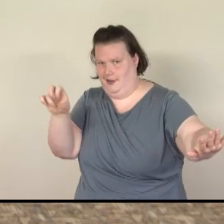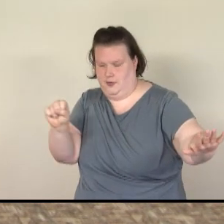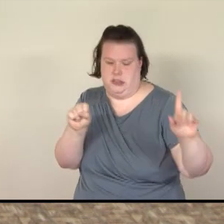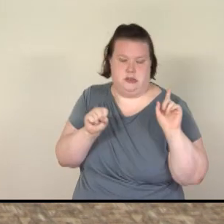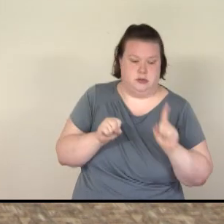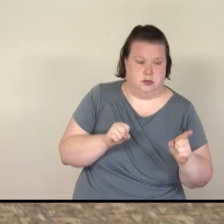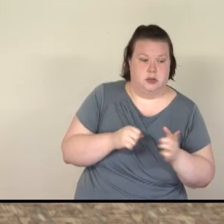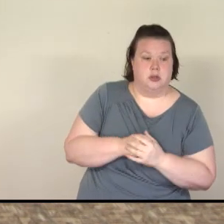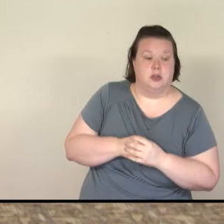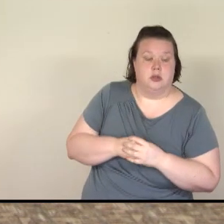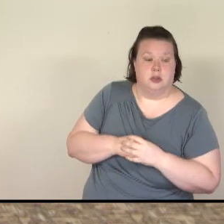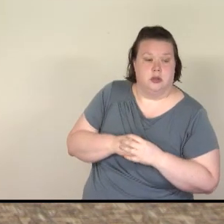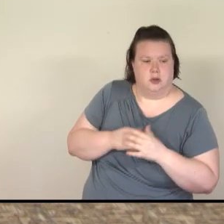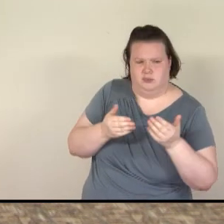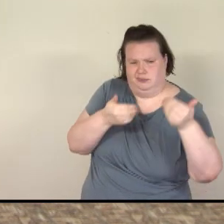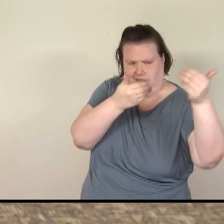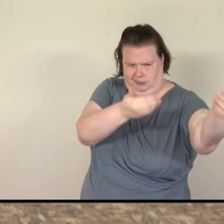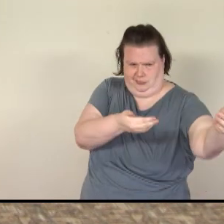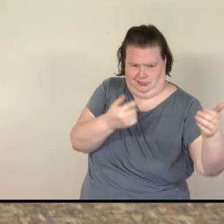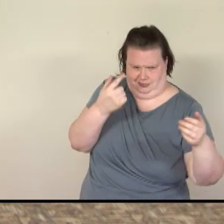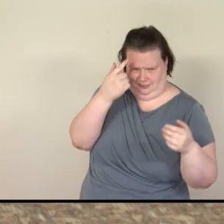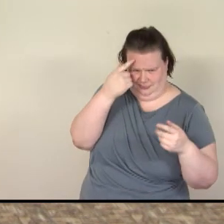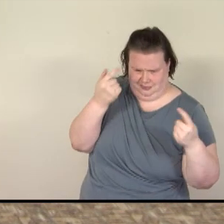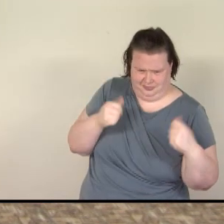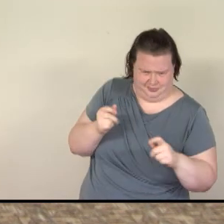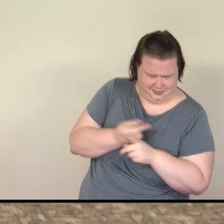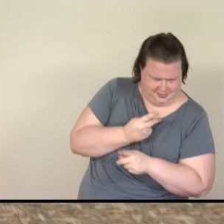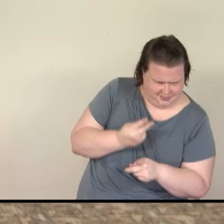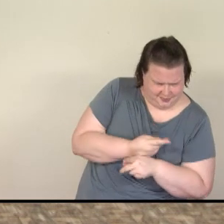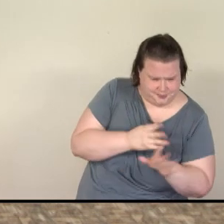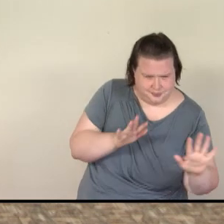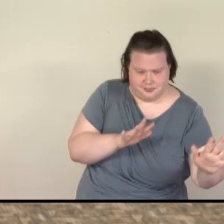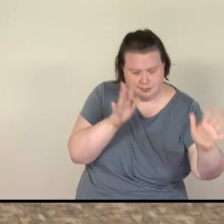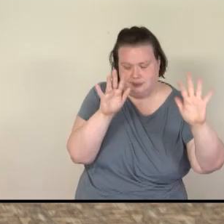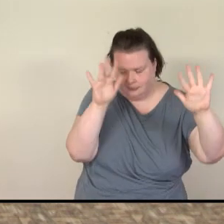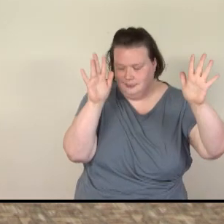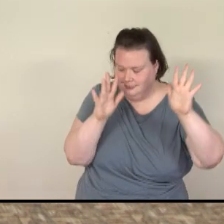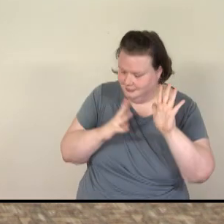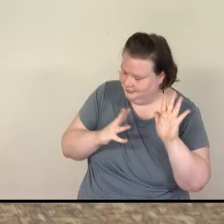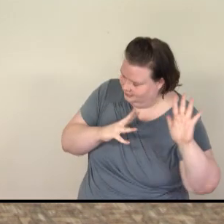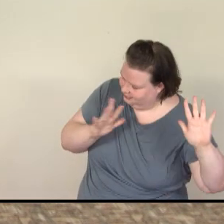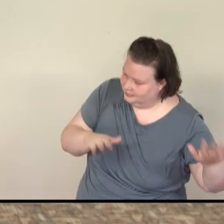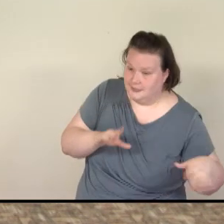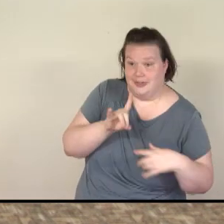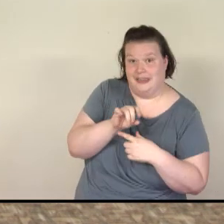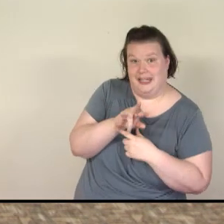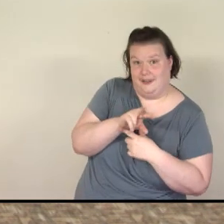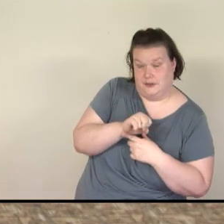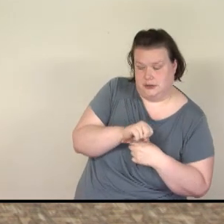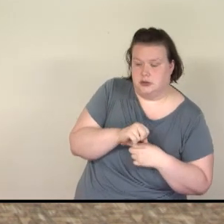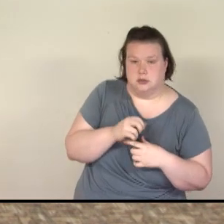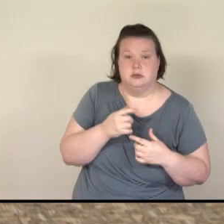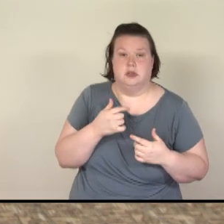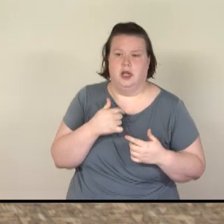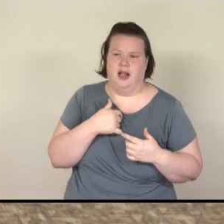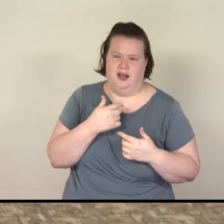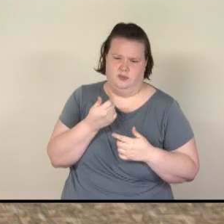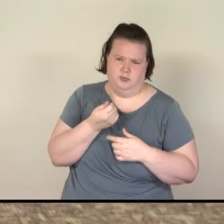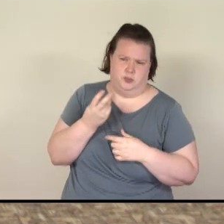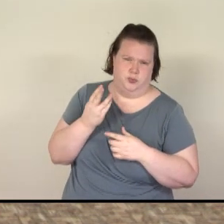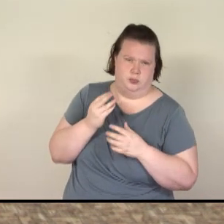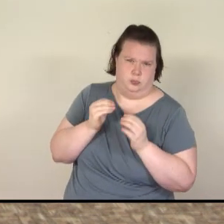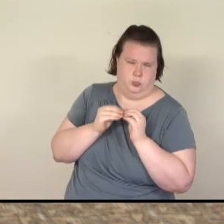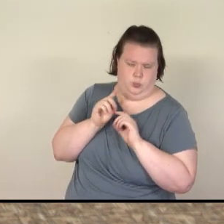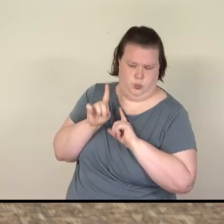Ochoa? Oh, I mean, you can go ahead. I think we're all trying to figure out the Yeah, microphone. I think the everyone, microphone system. everyone is, yes, Mr. I Davis. just have a couple more questions and I'll